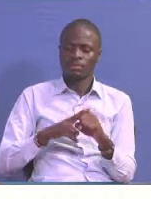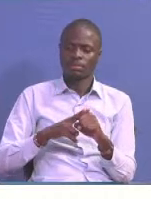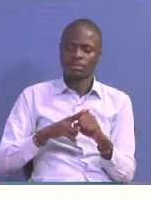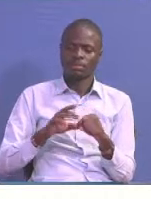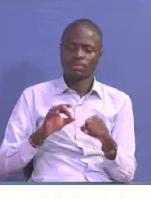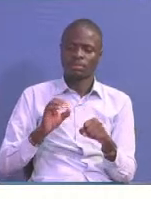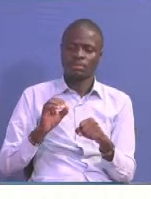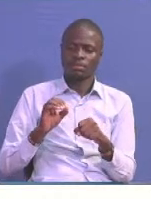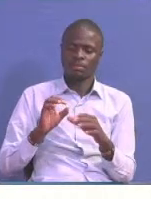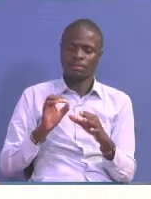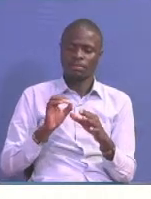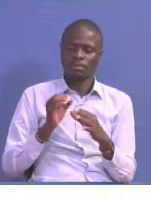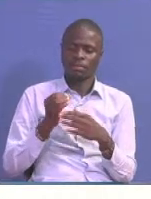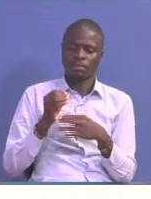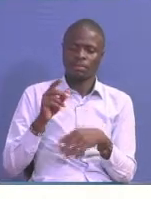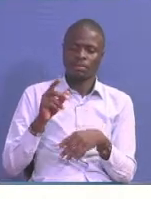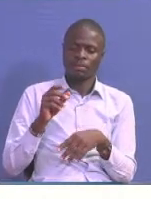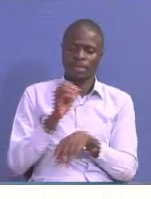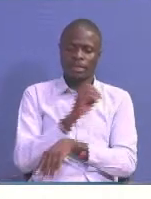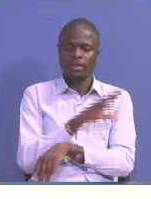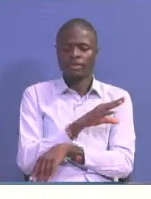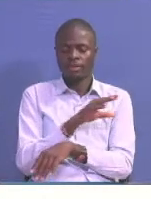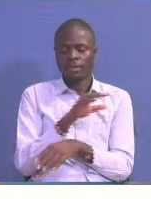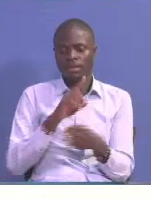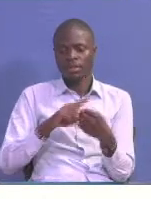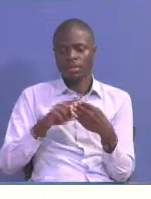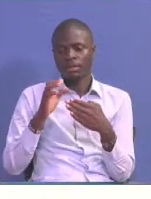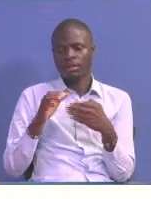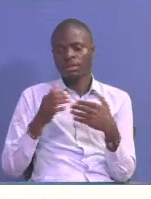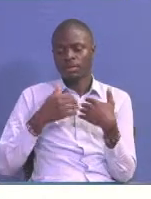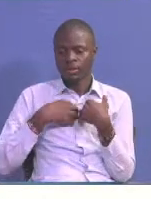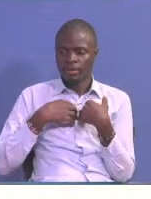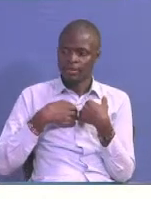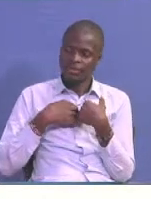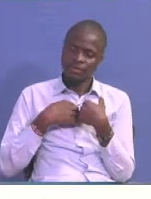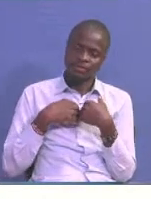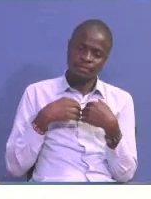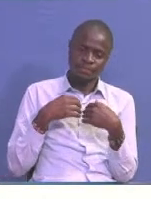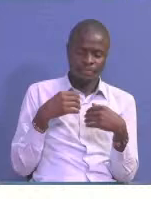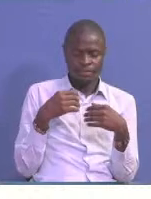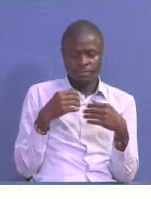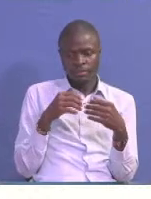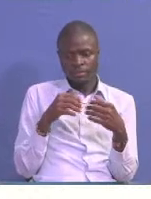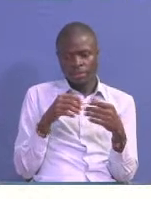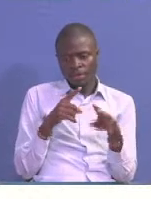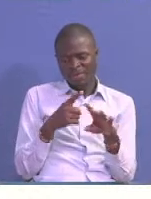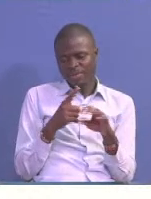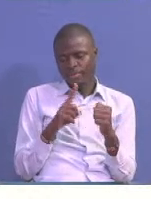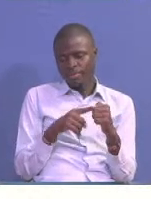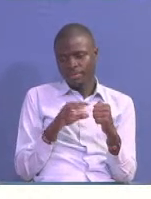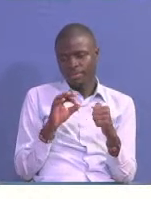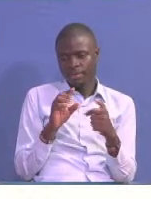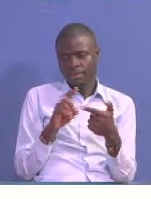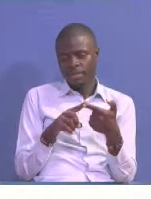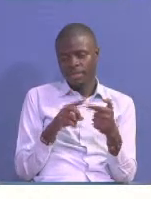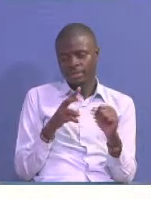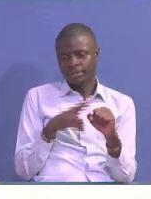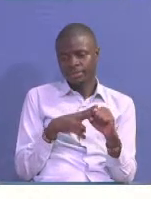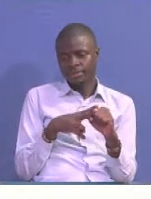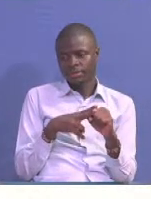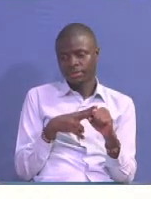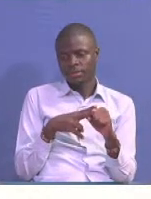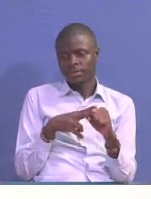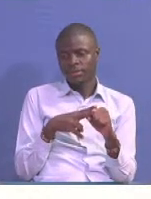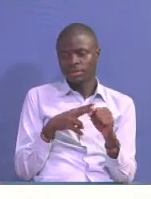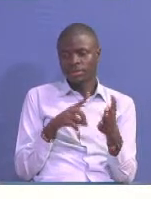7:30 in the PM. And also in the weekends, every other day from 6:30 to 7 in the PM during